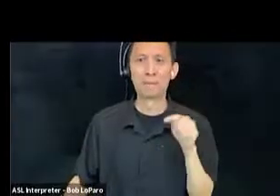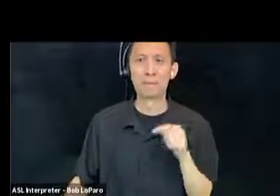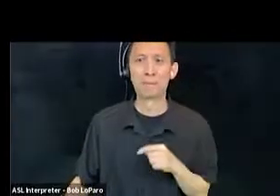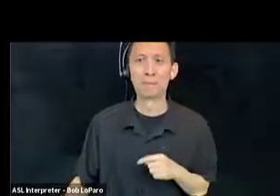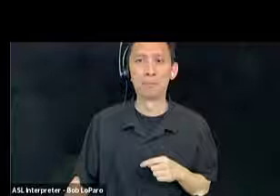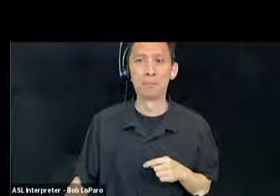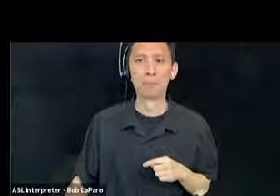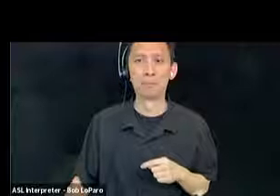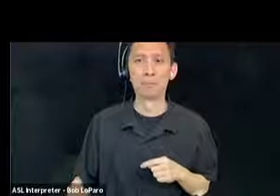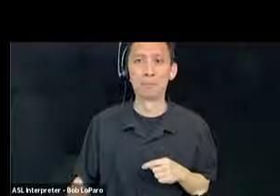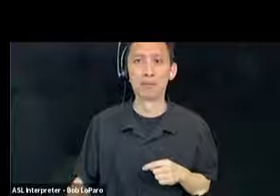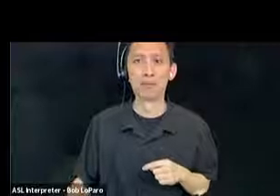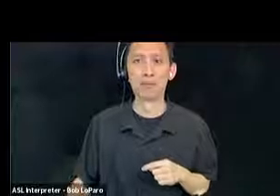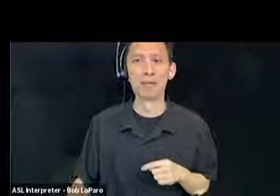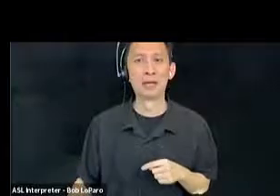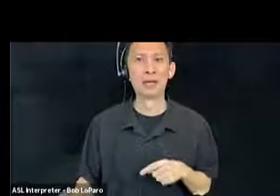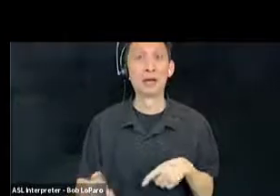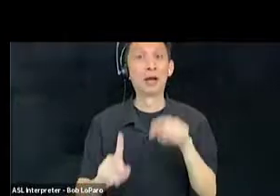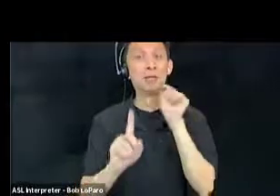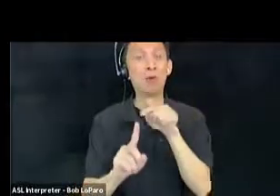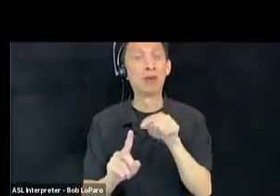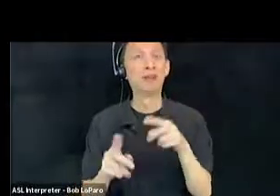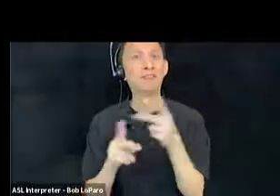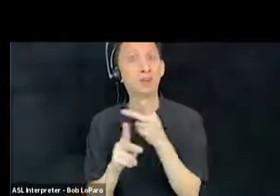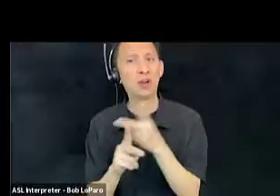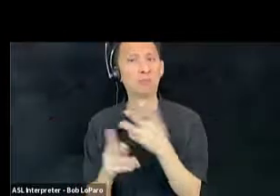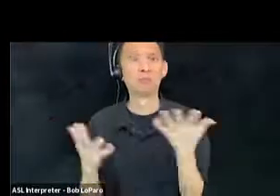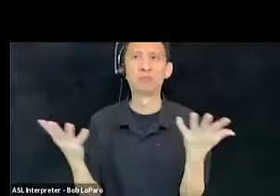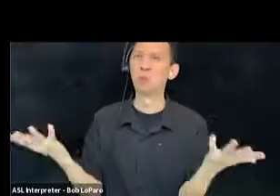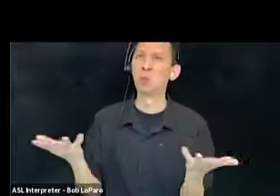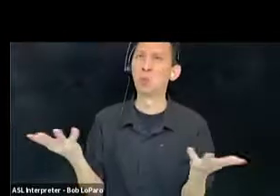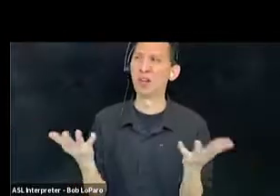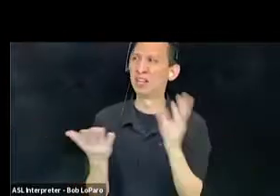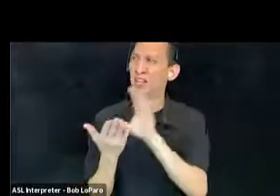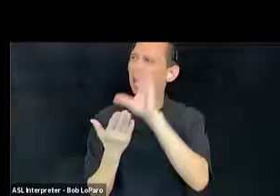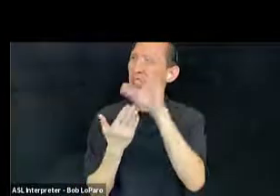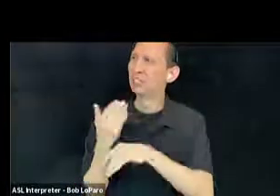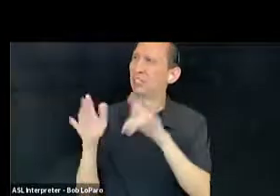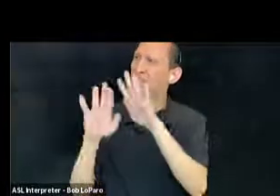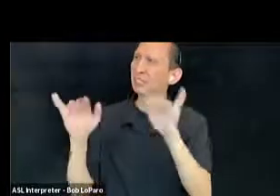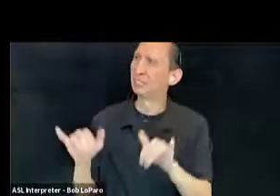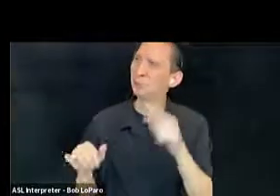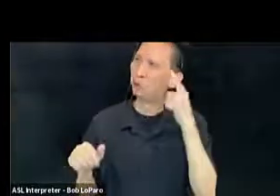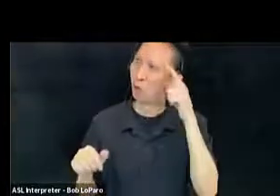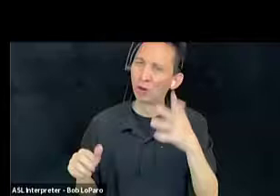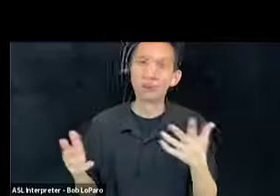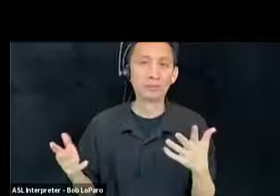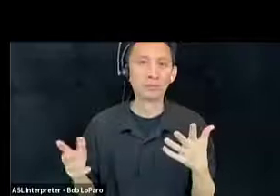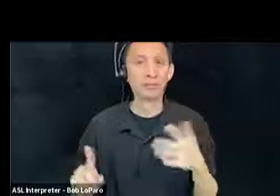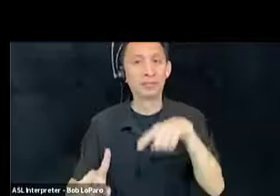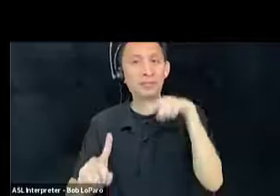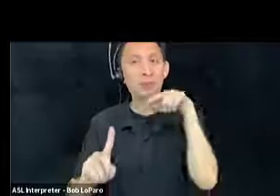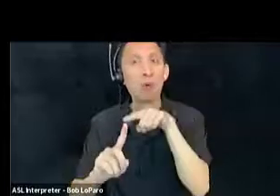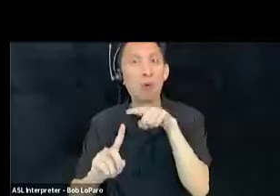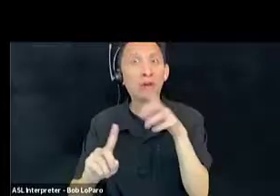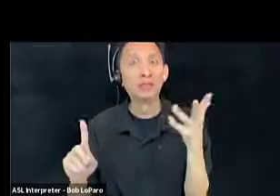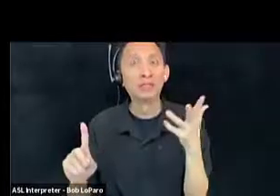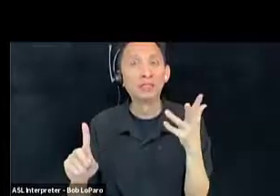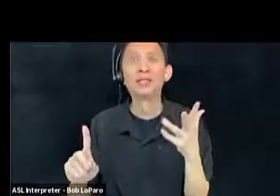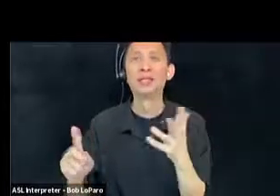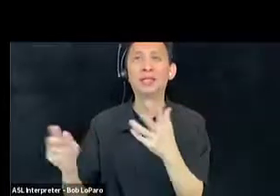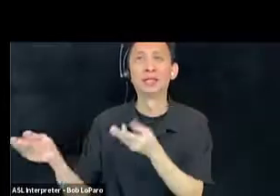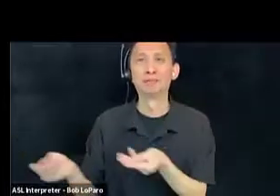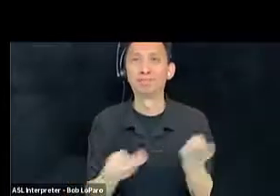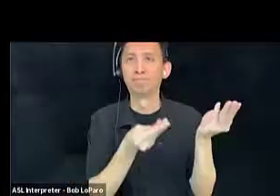calendar systems, I'm looking at this as a very broad idea. So it's really a way to help facilitate communication. So we're going to look,